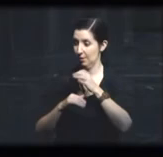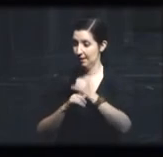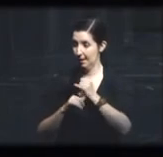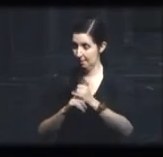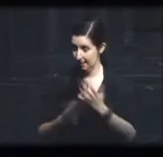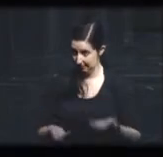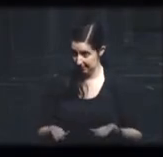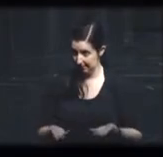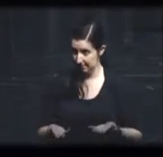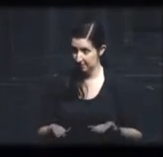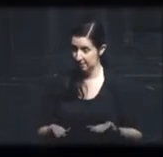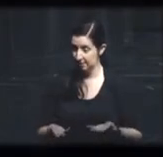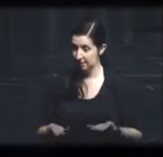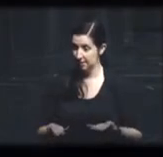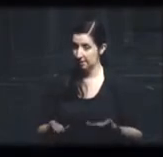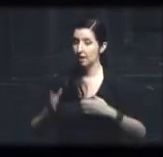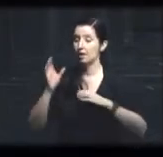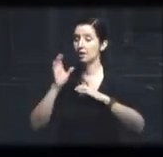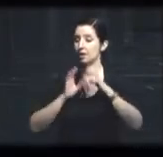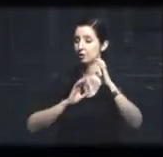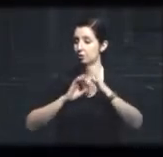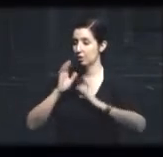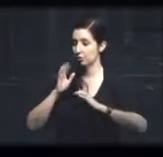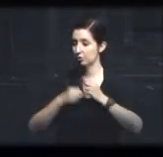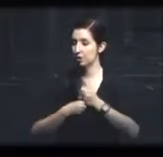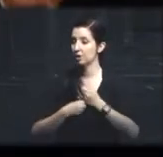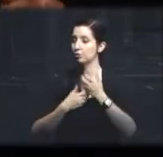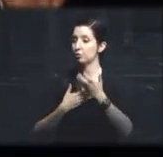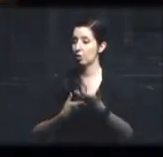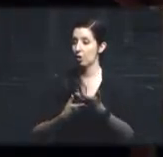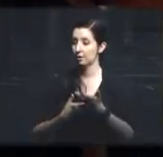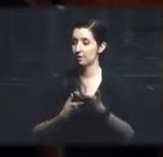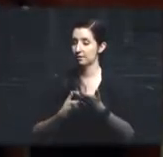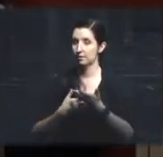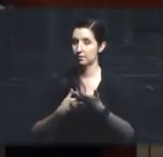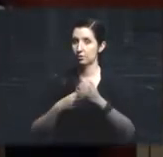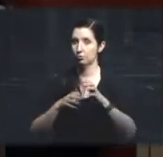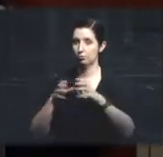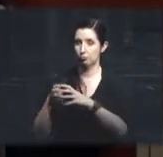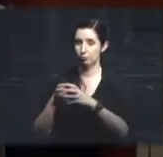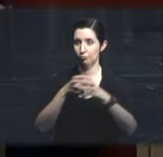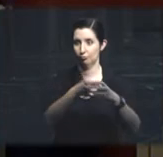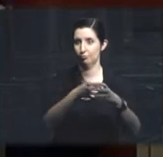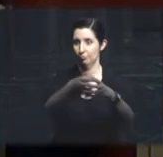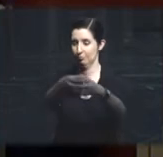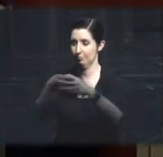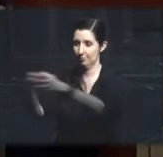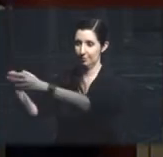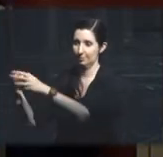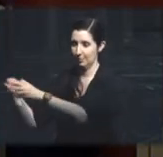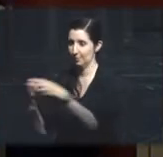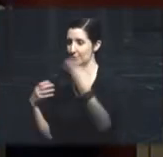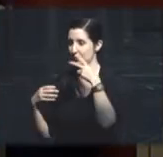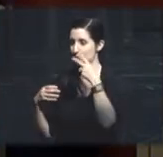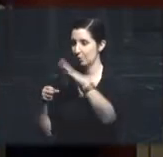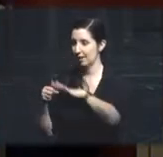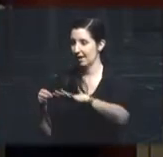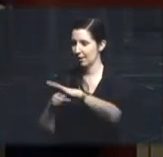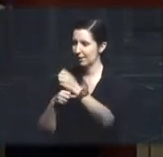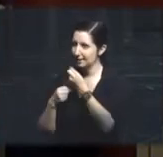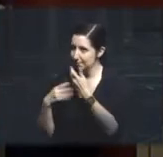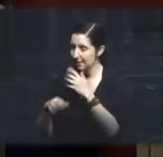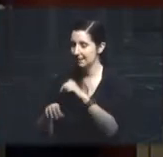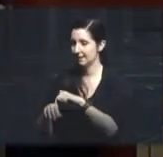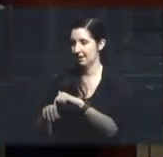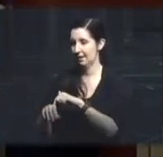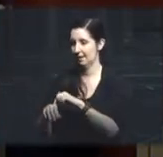on campus, is that construction has caused us to have to move the smoking areas multiple times. And because we've